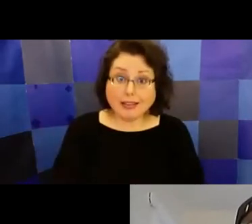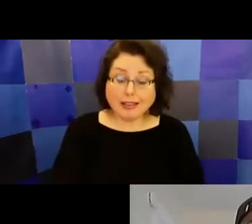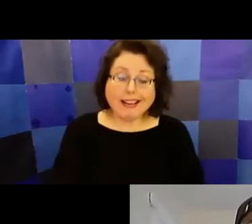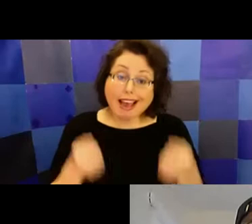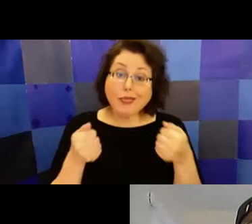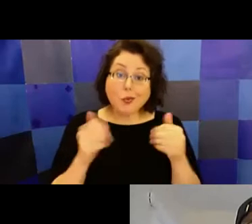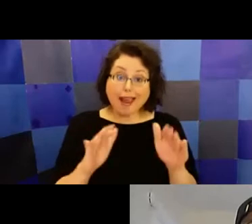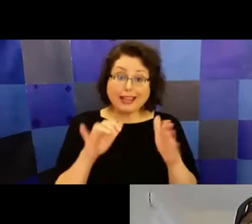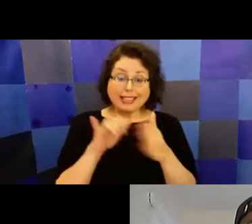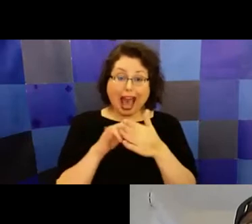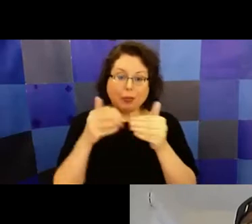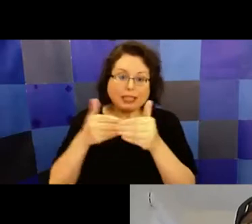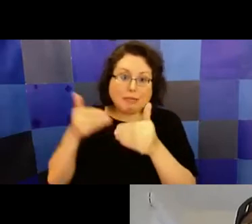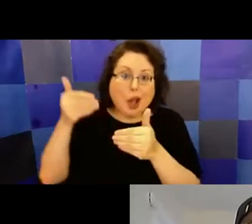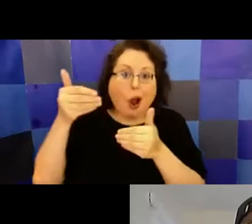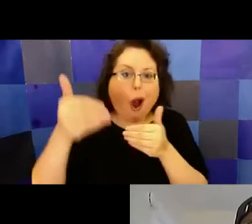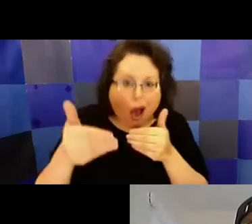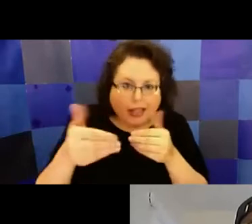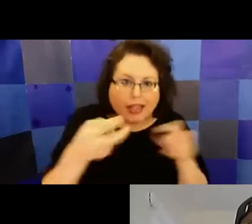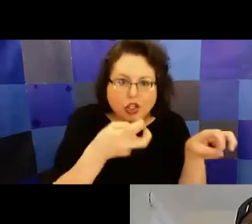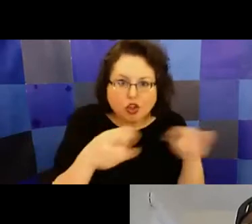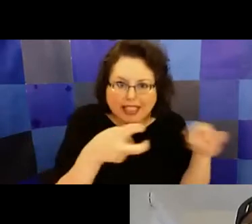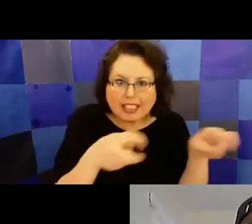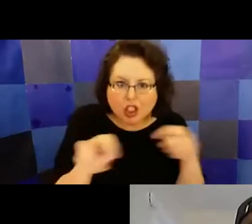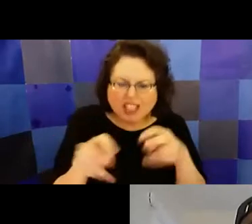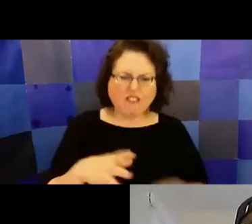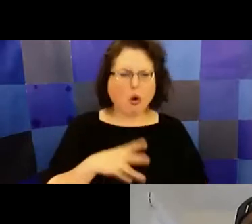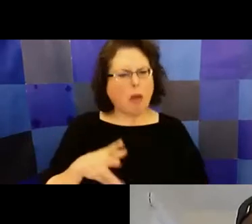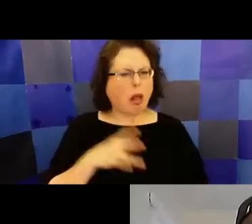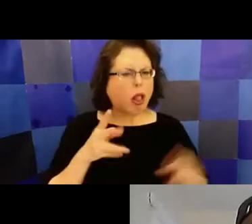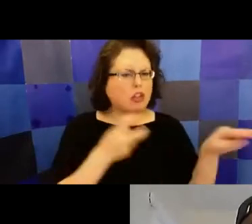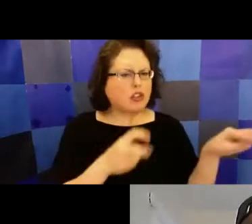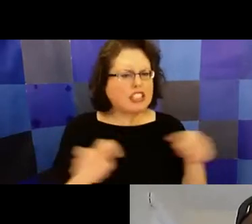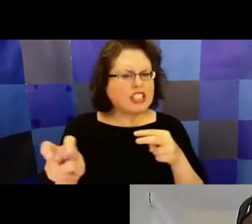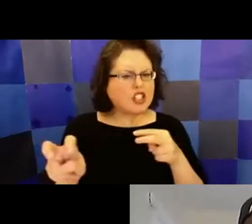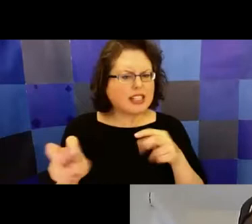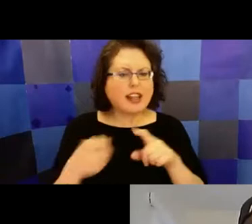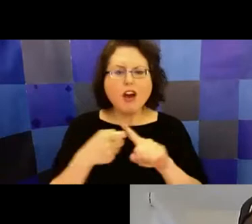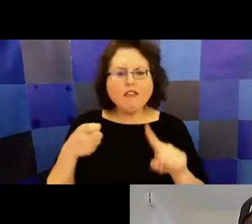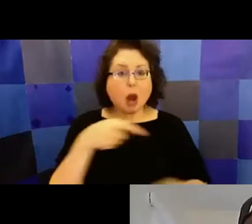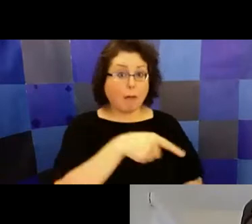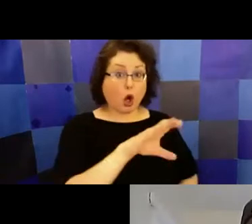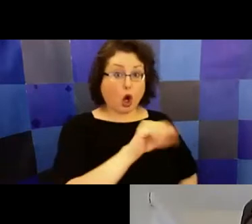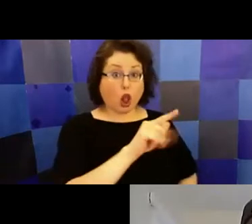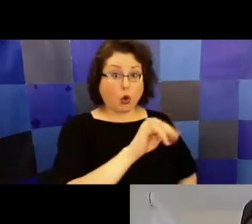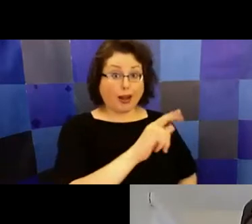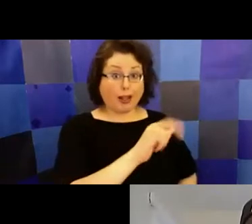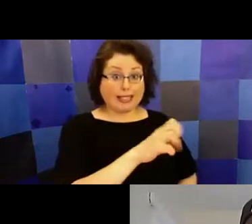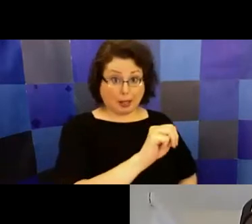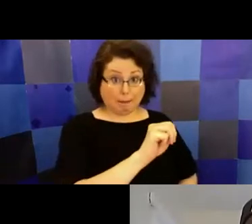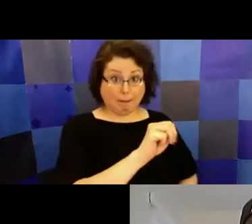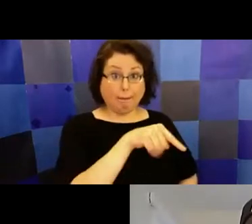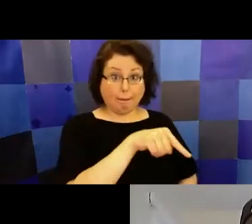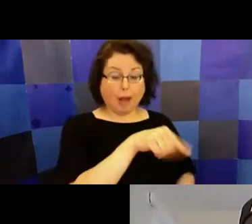went beyond the kind of transition, sort of formal transition from colonialism